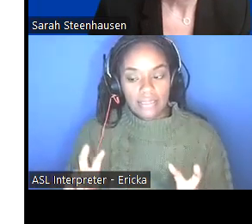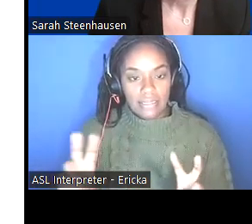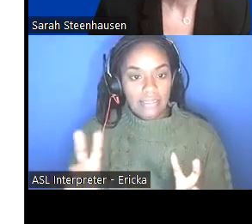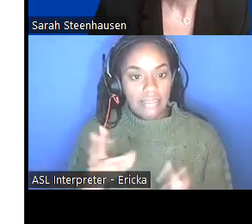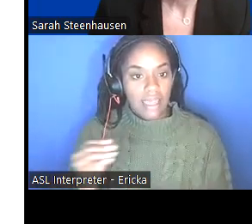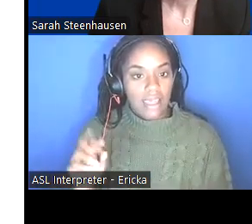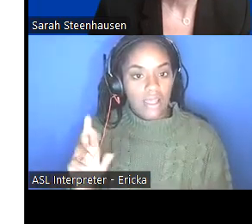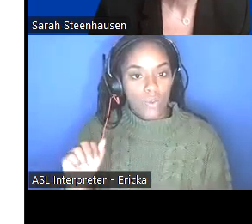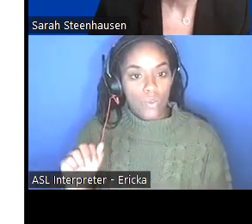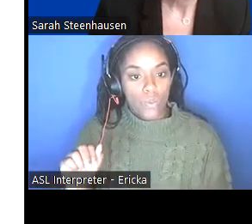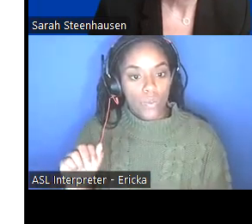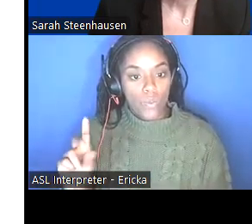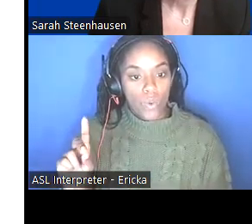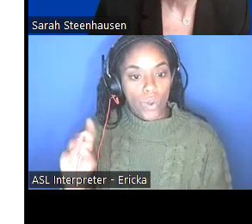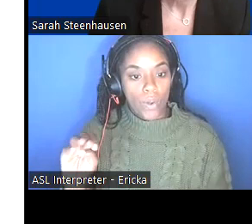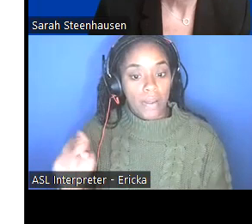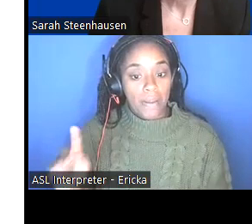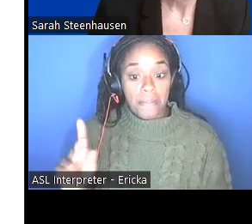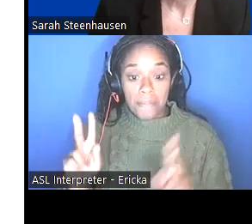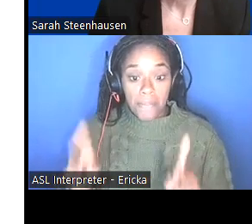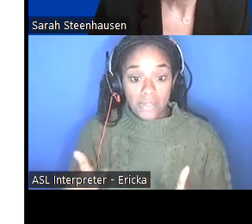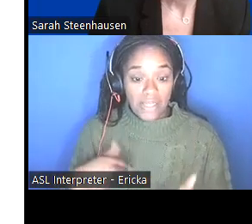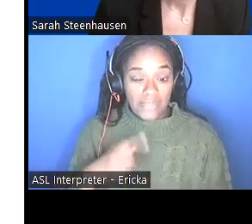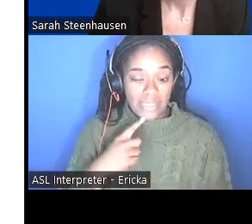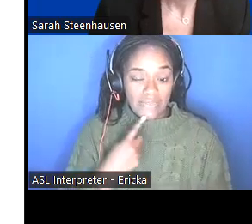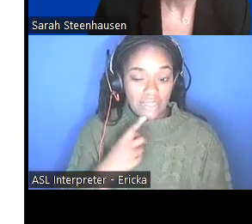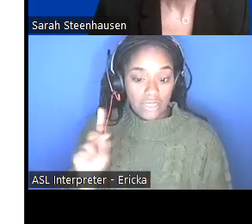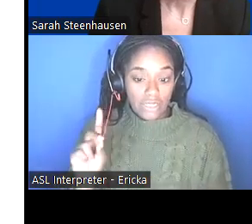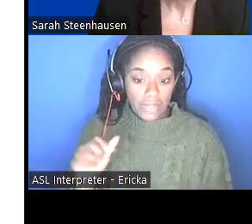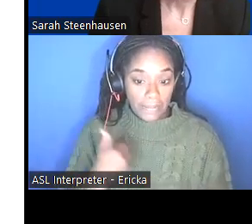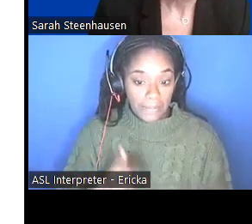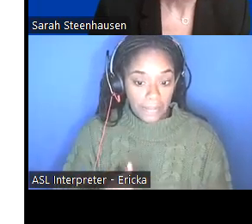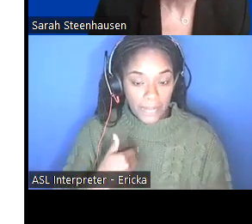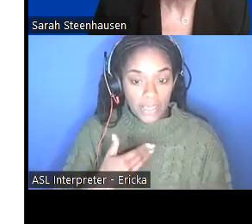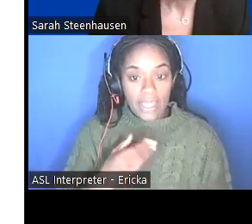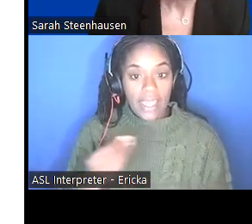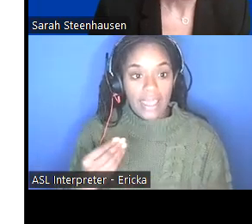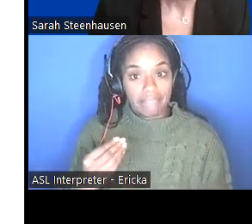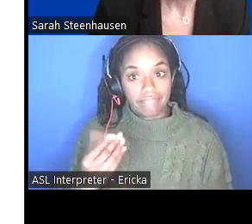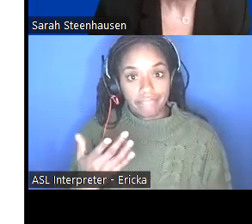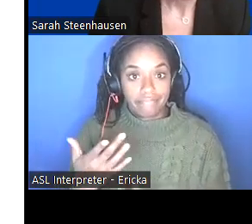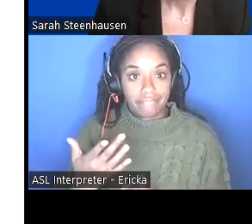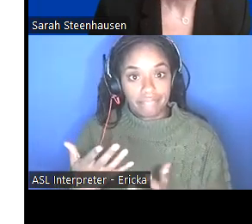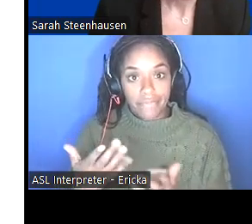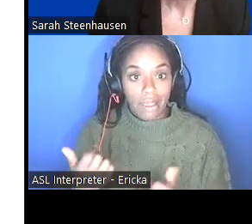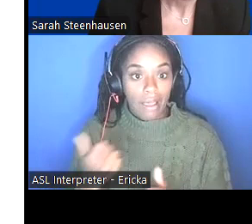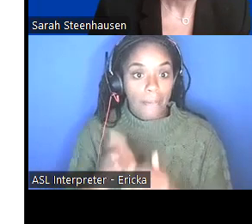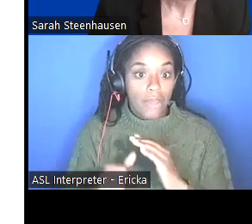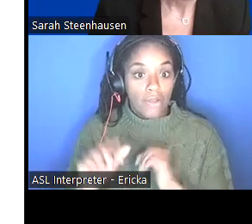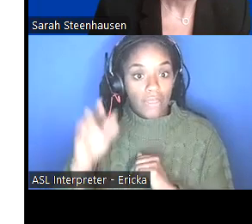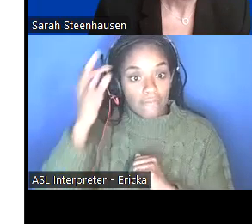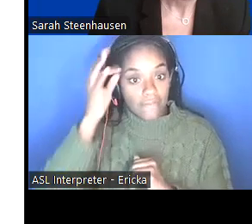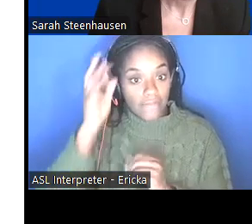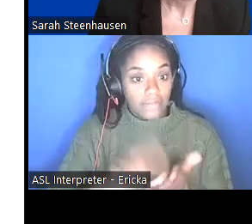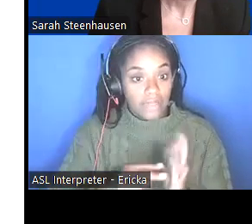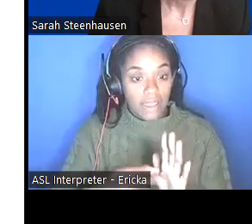roadmap. And as a person living with a severe disability and being technically under the federal definition of having a